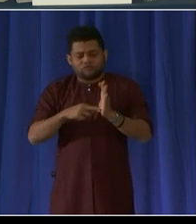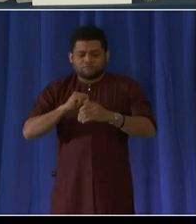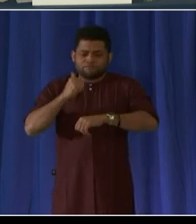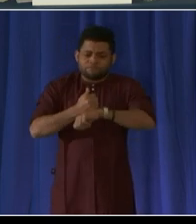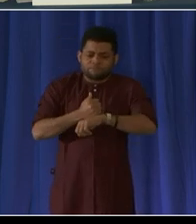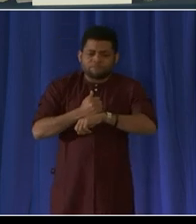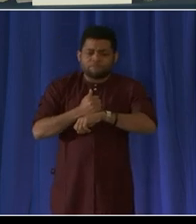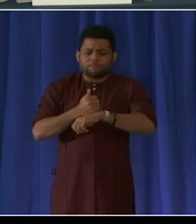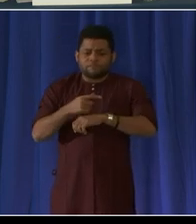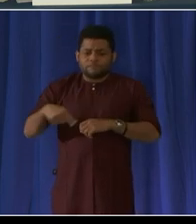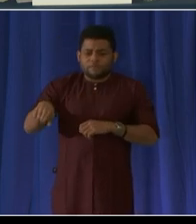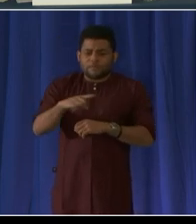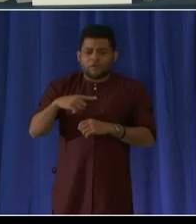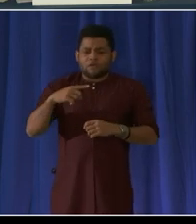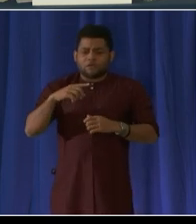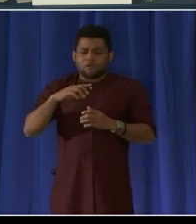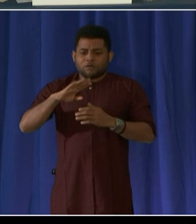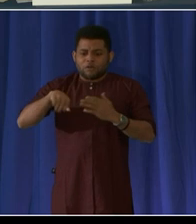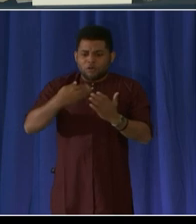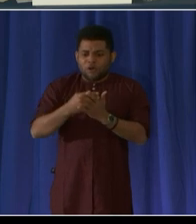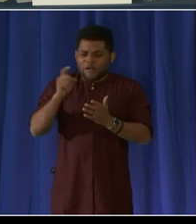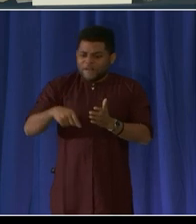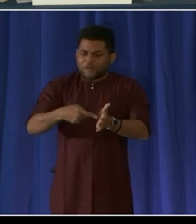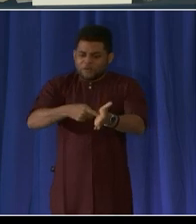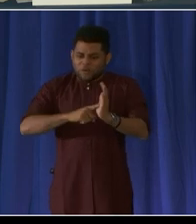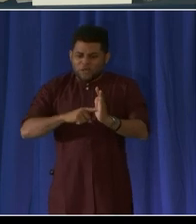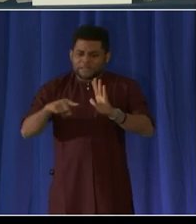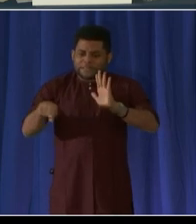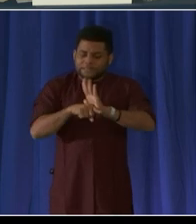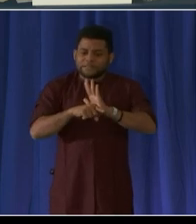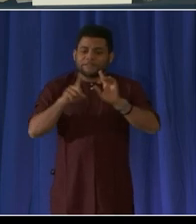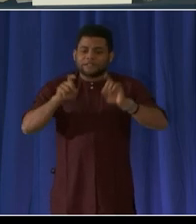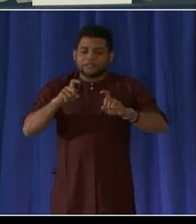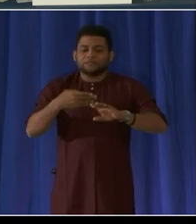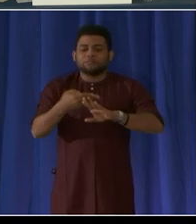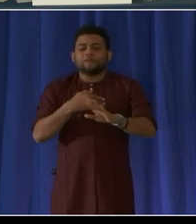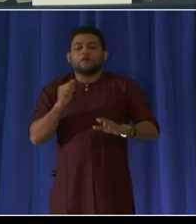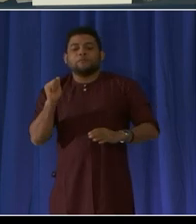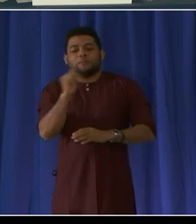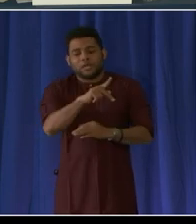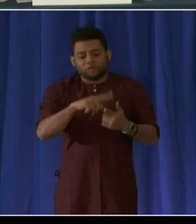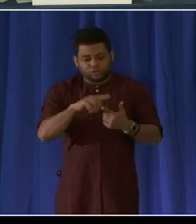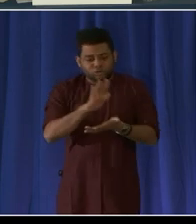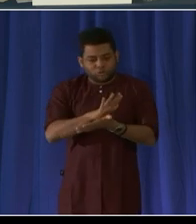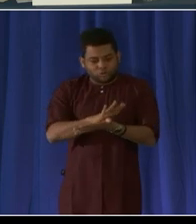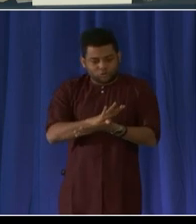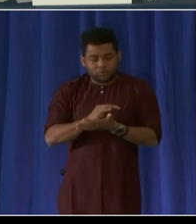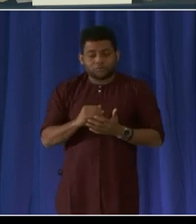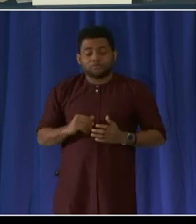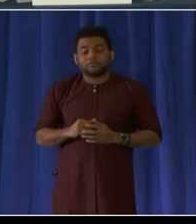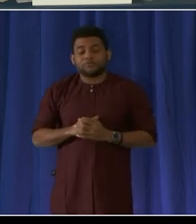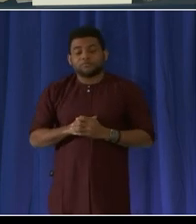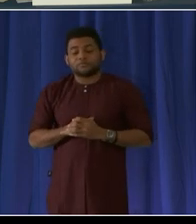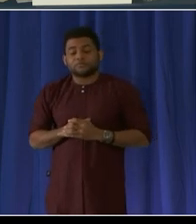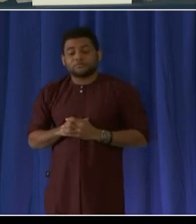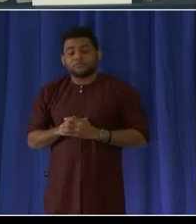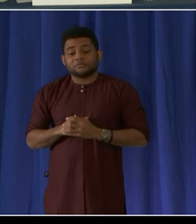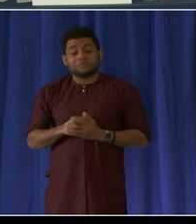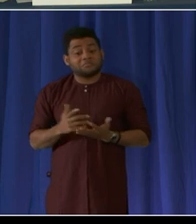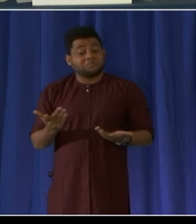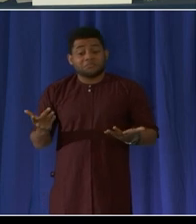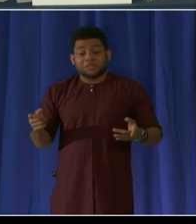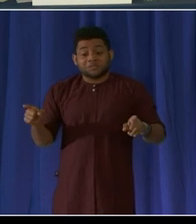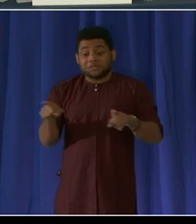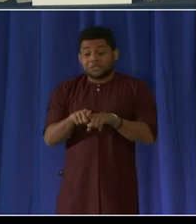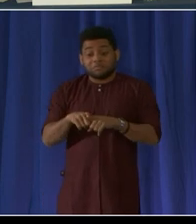was required to produce a negative test before returning to school against COVID-19. We will be having